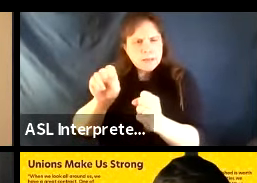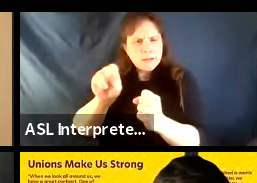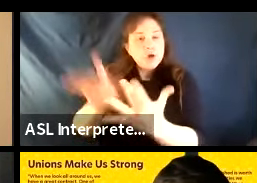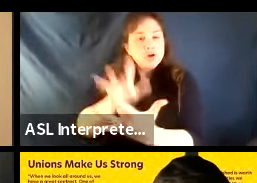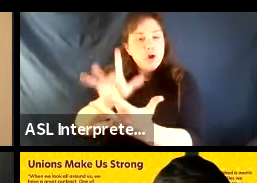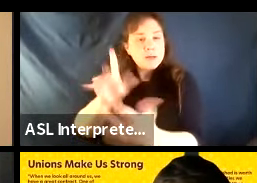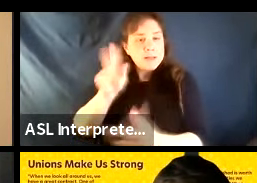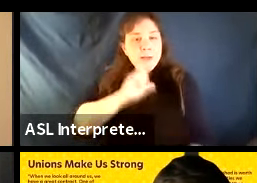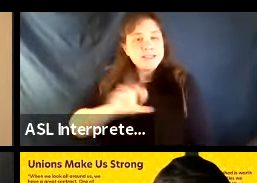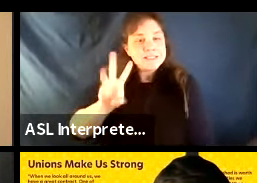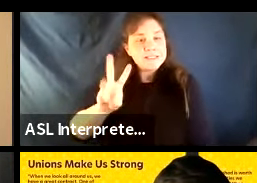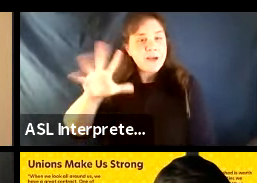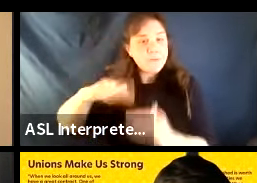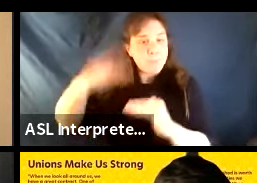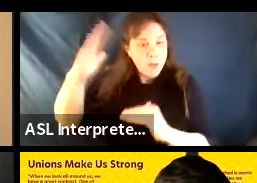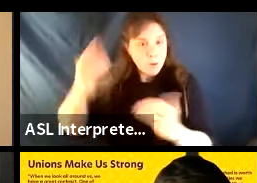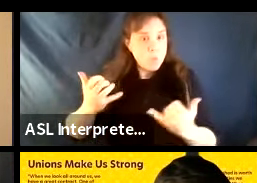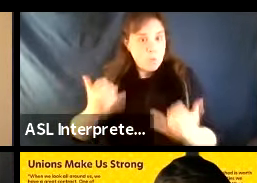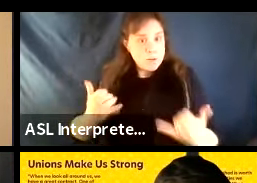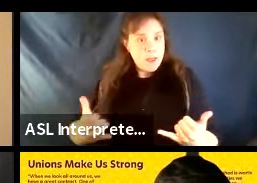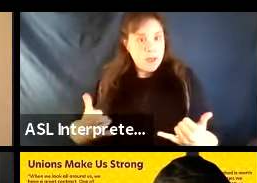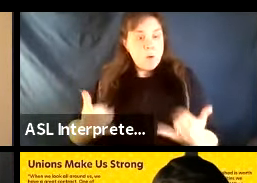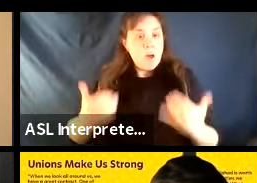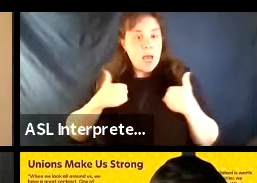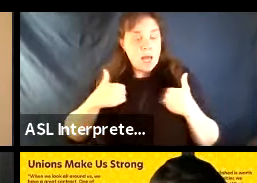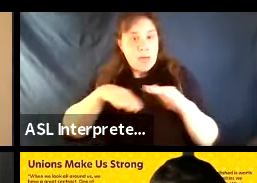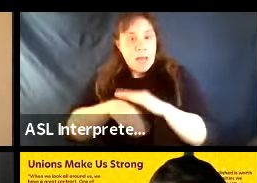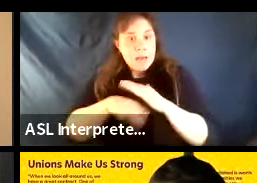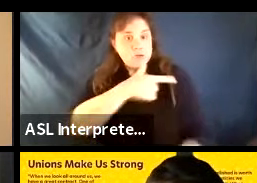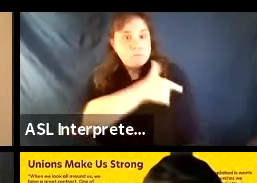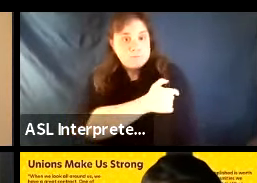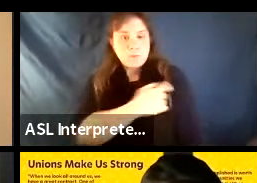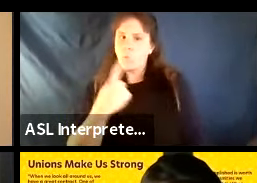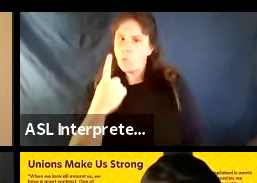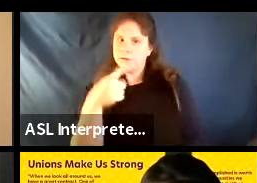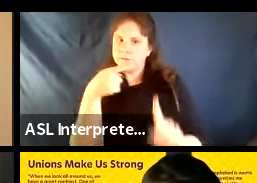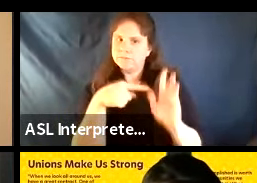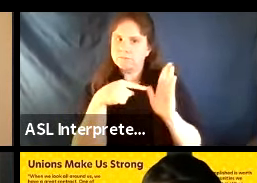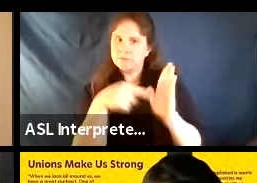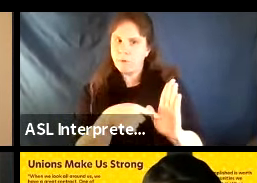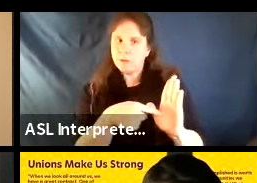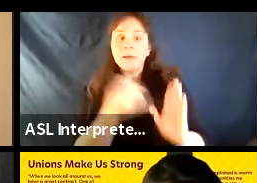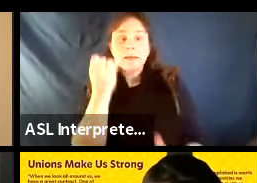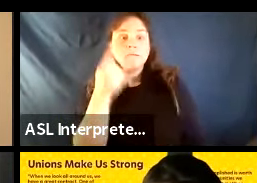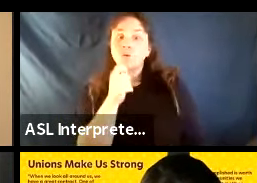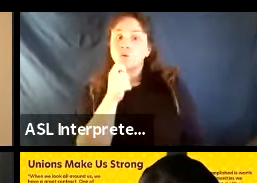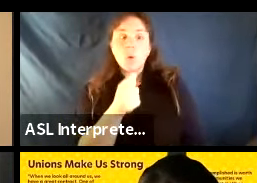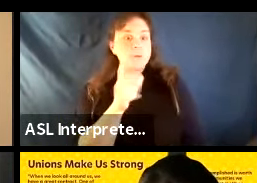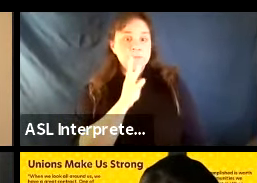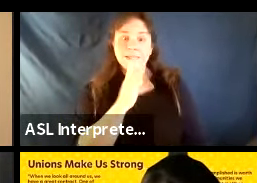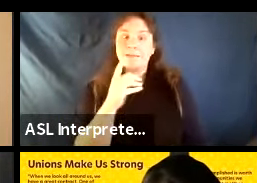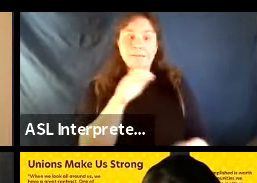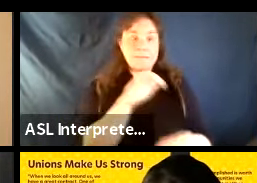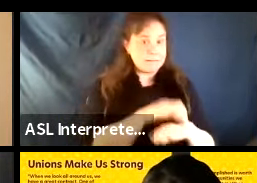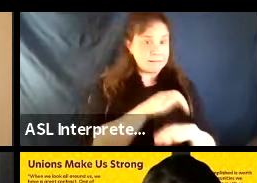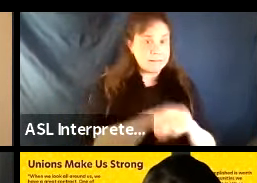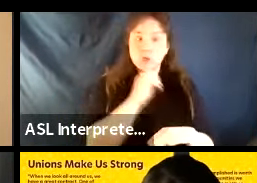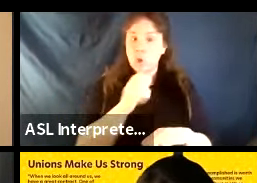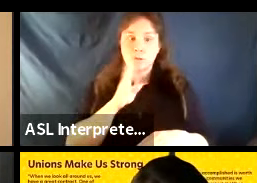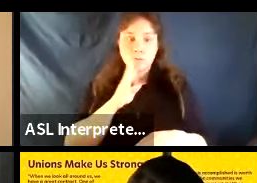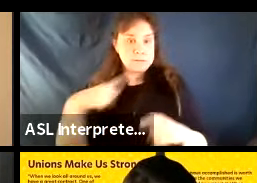now getting vaccinated. And to give you just one concrete example, if you don't speak English or Spanish, and you are living